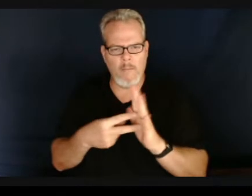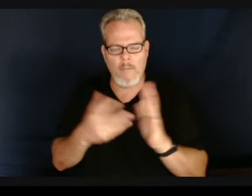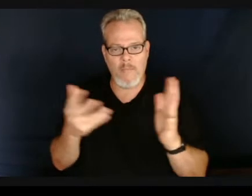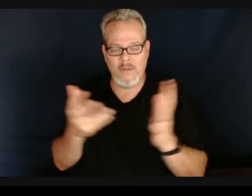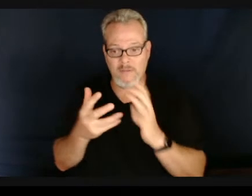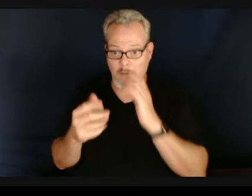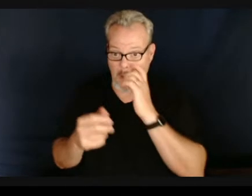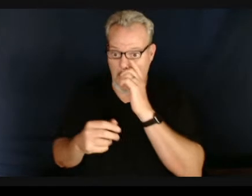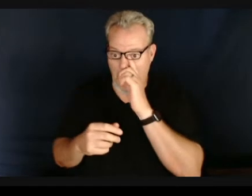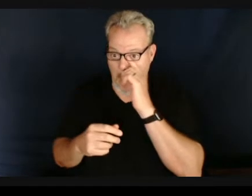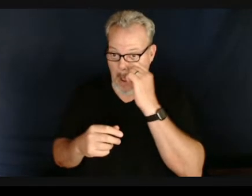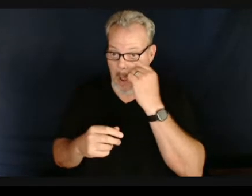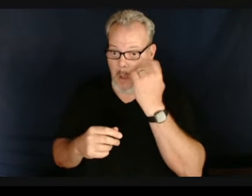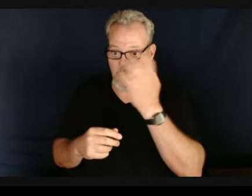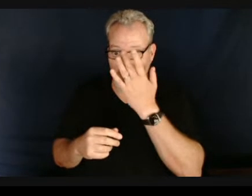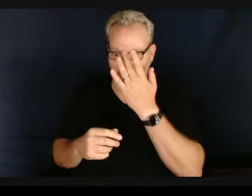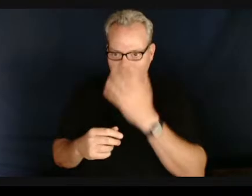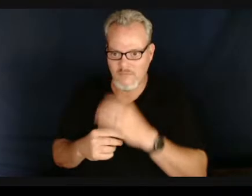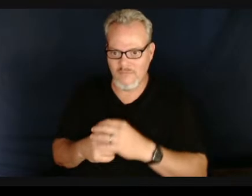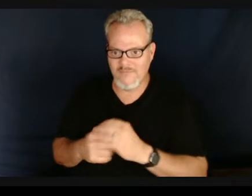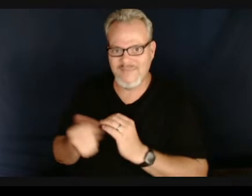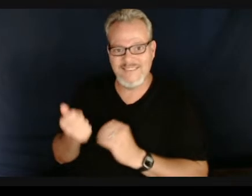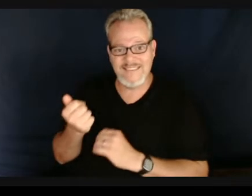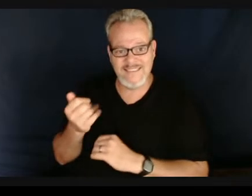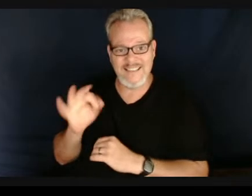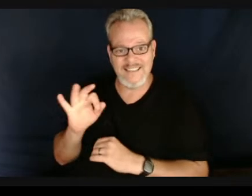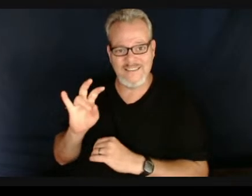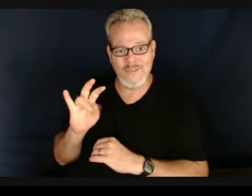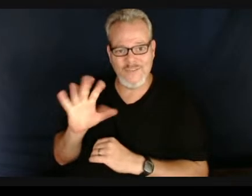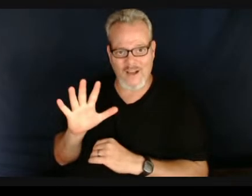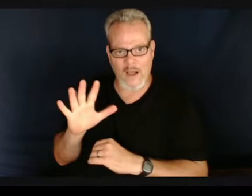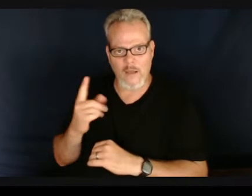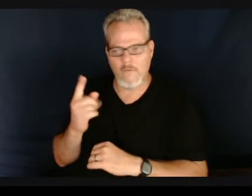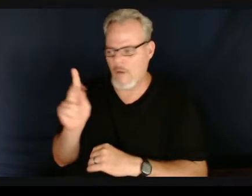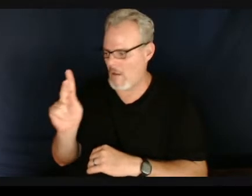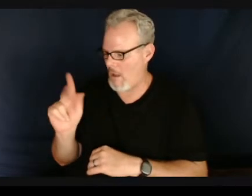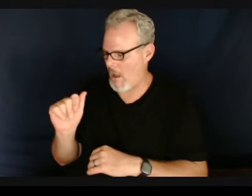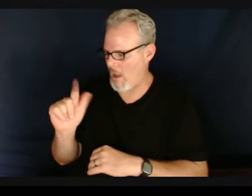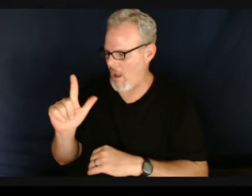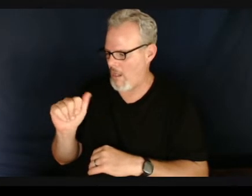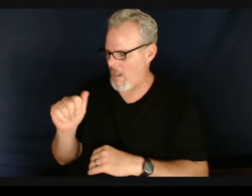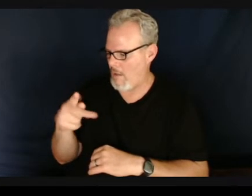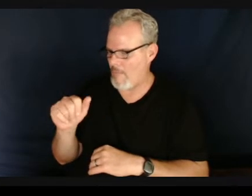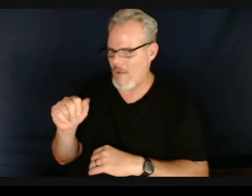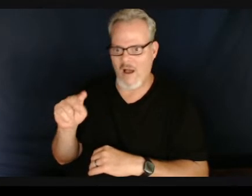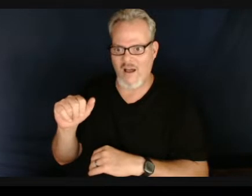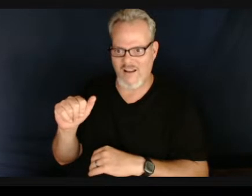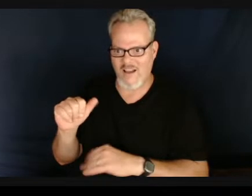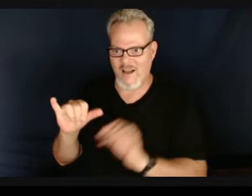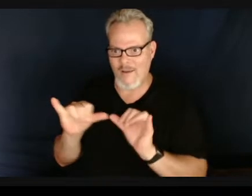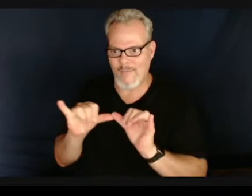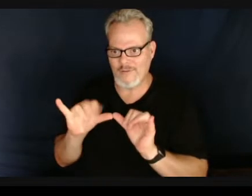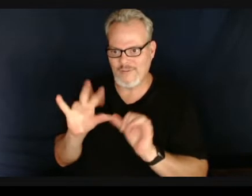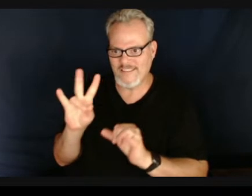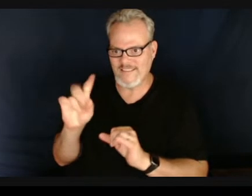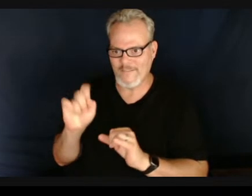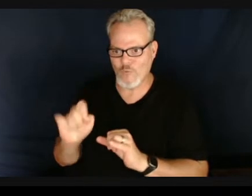when an earthquake occurs locally, like in 75, Kalapana magnitude 7.7 earthquake under the south